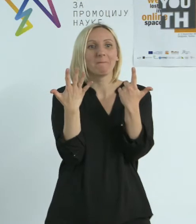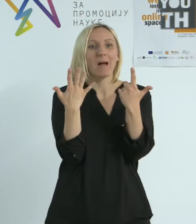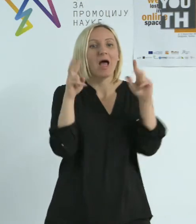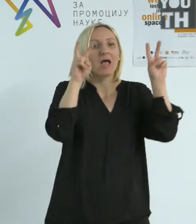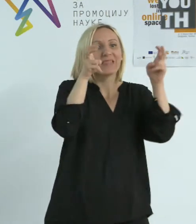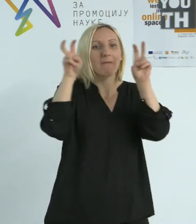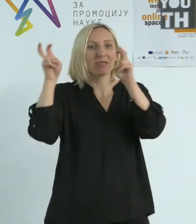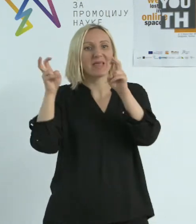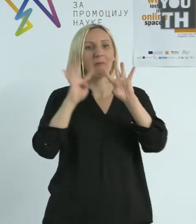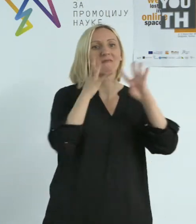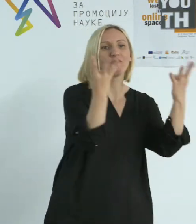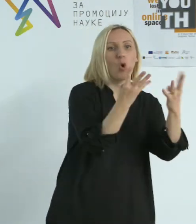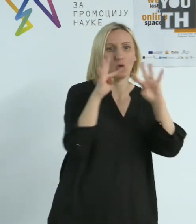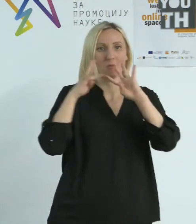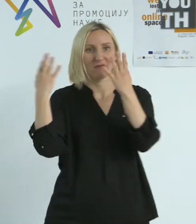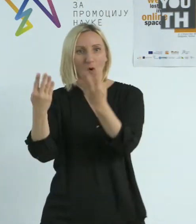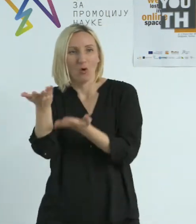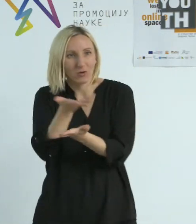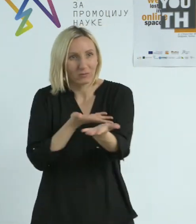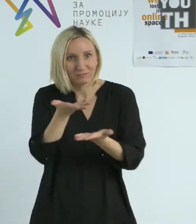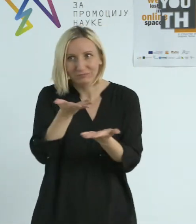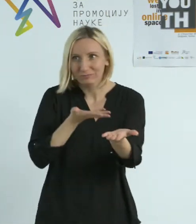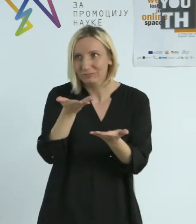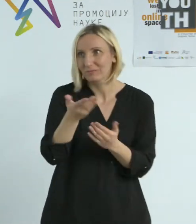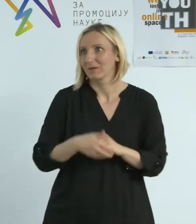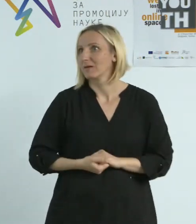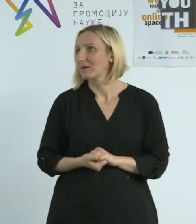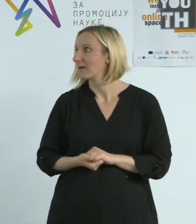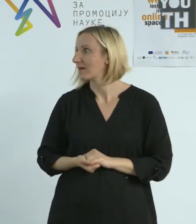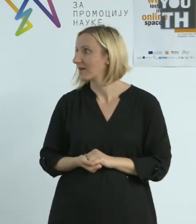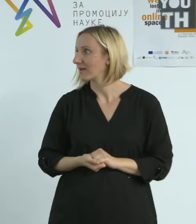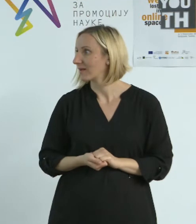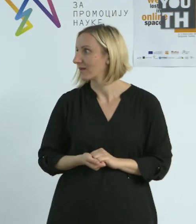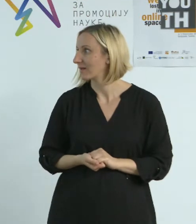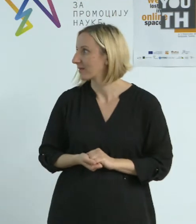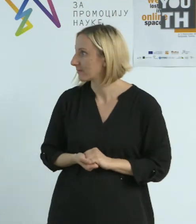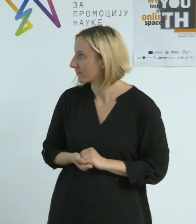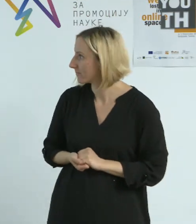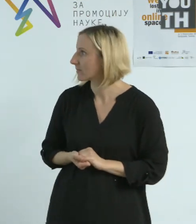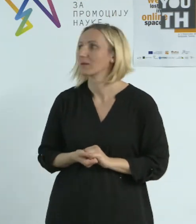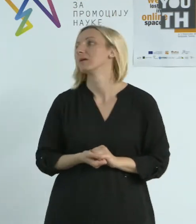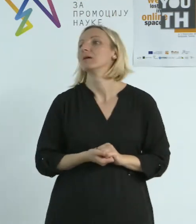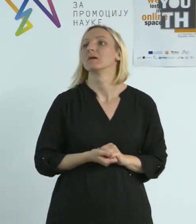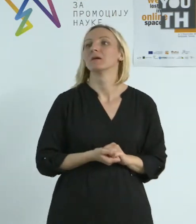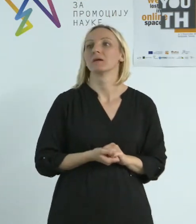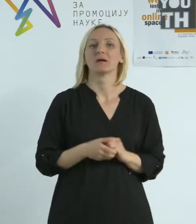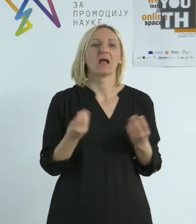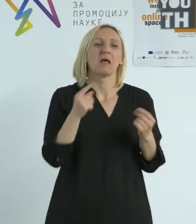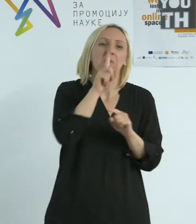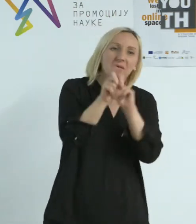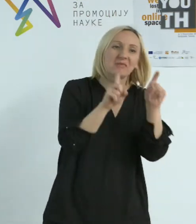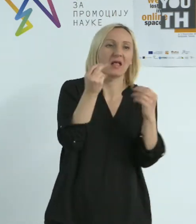them with the presentations and just some